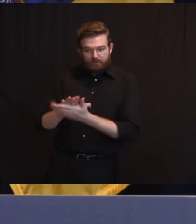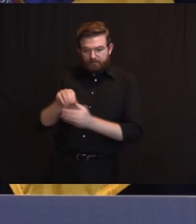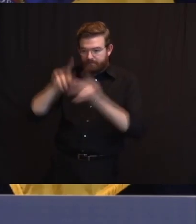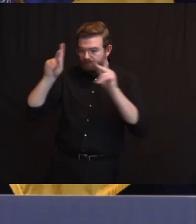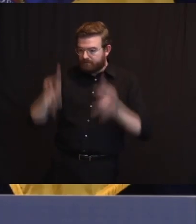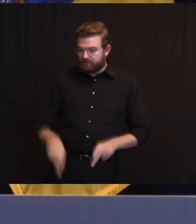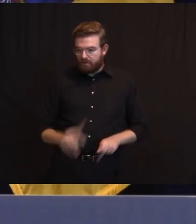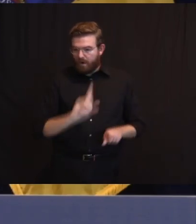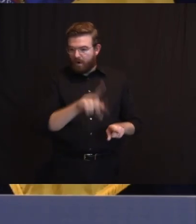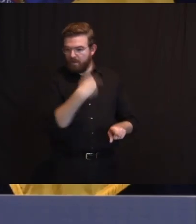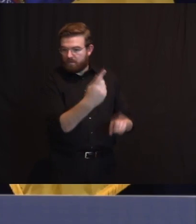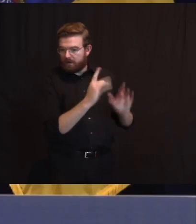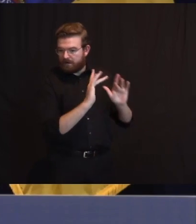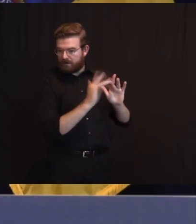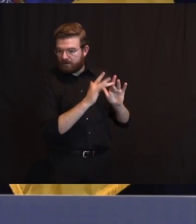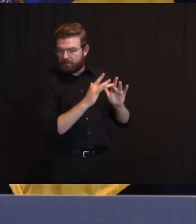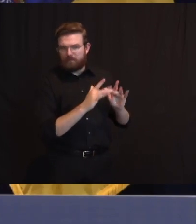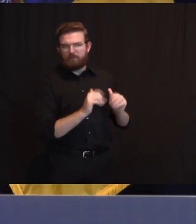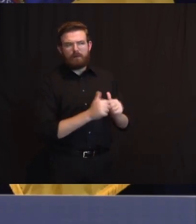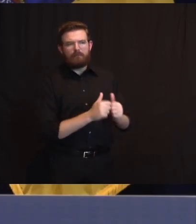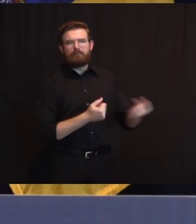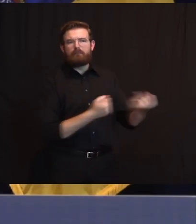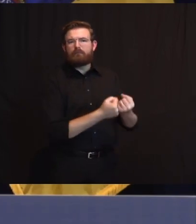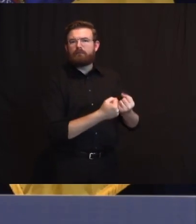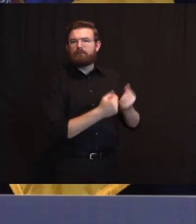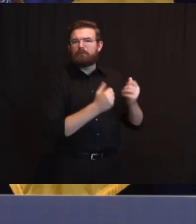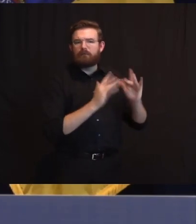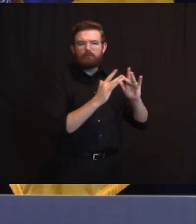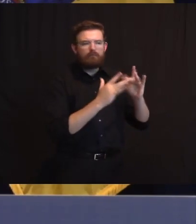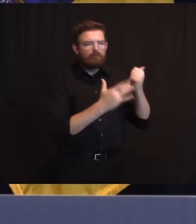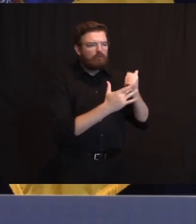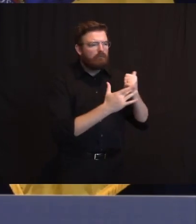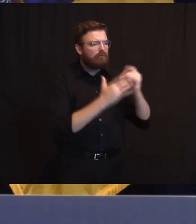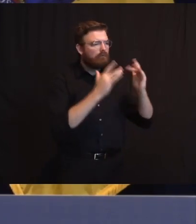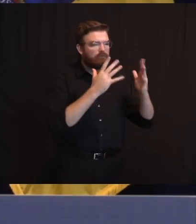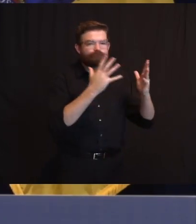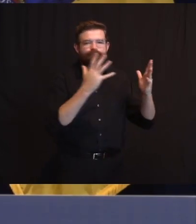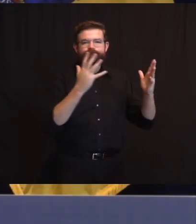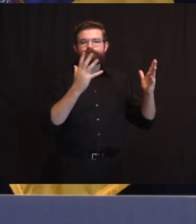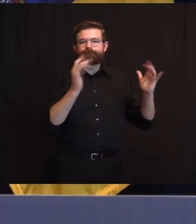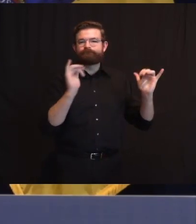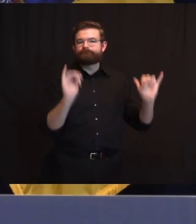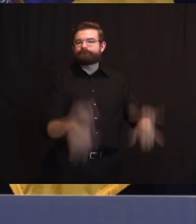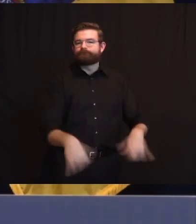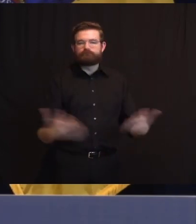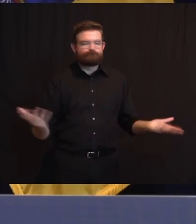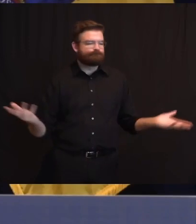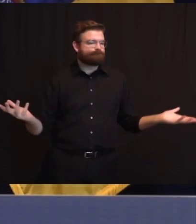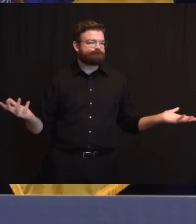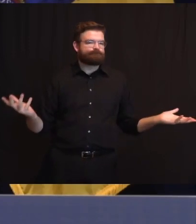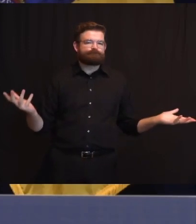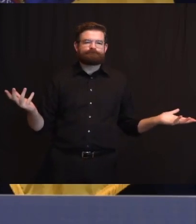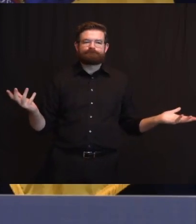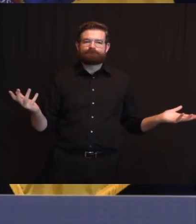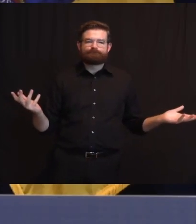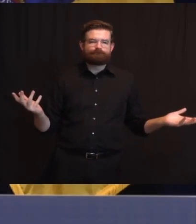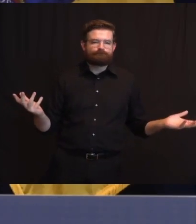connectivity gap, I don't think we'd be saying what we're saying today, because we would not be able to say that this is universally